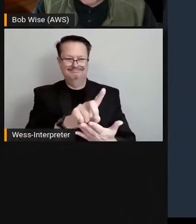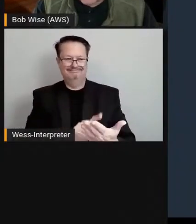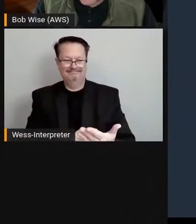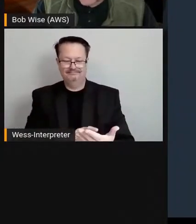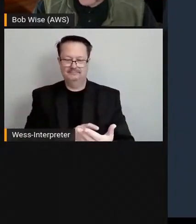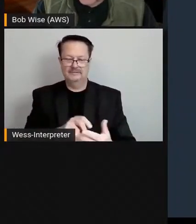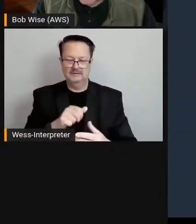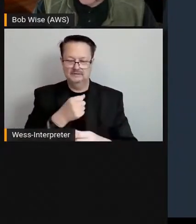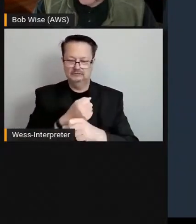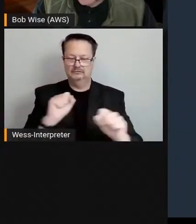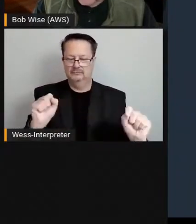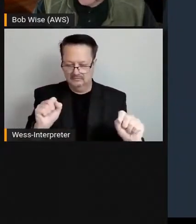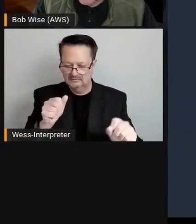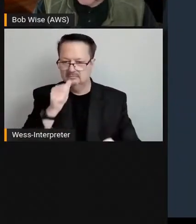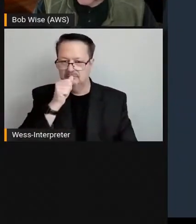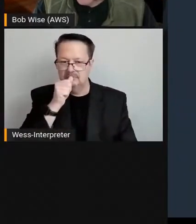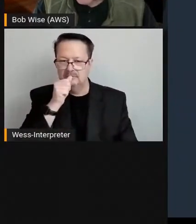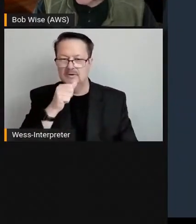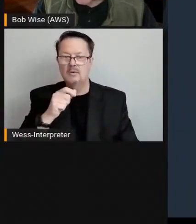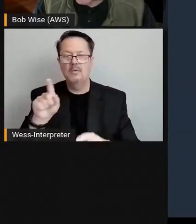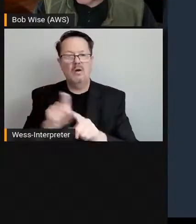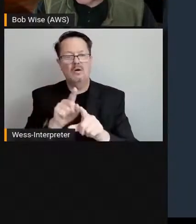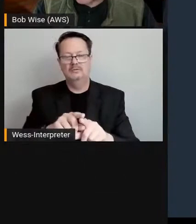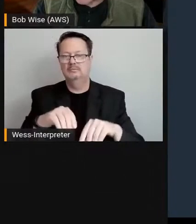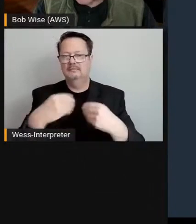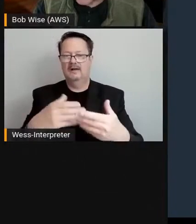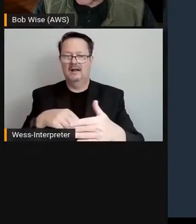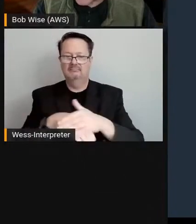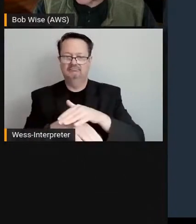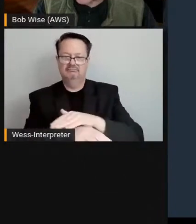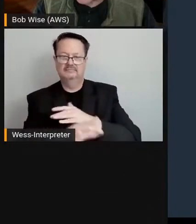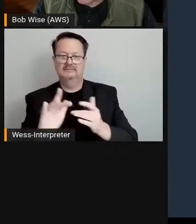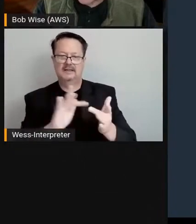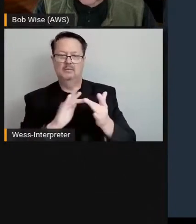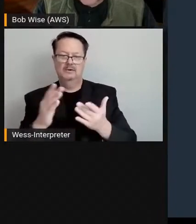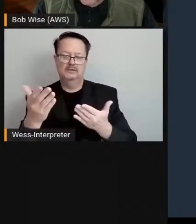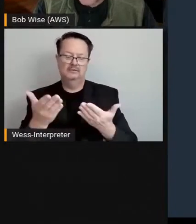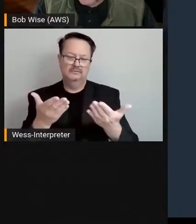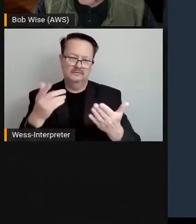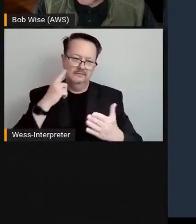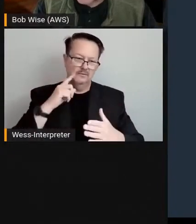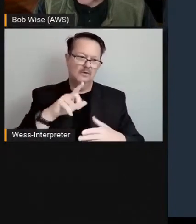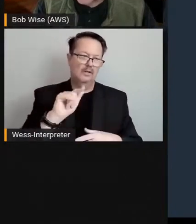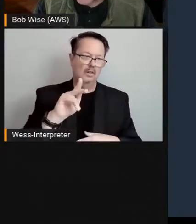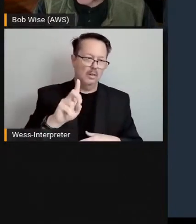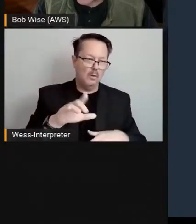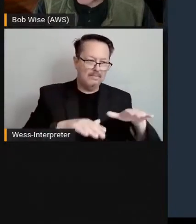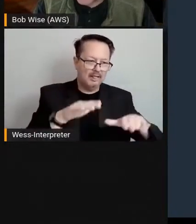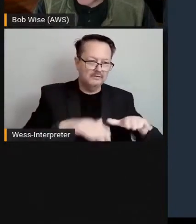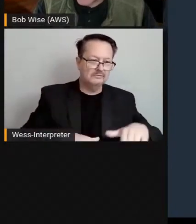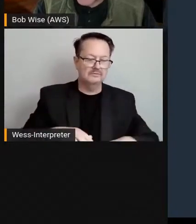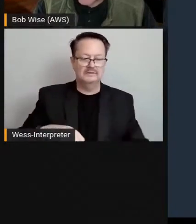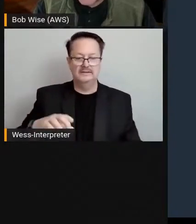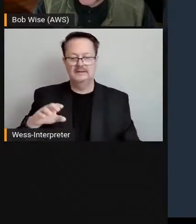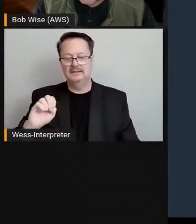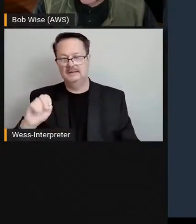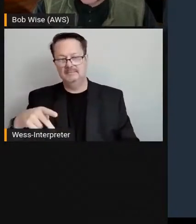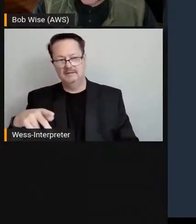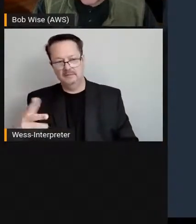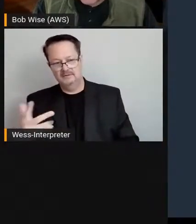EKS will automatically provision AWS networking services to provision load balancers, configure your VPCs, and set up Route